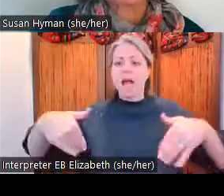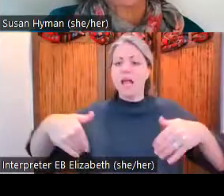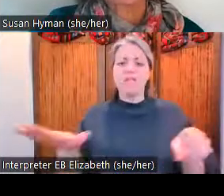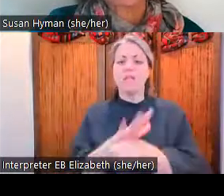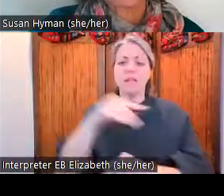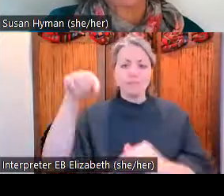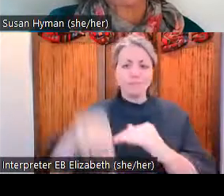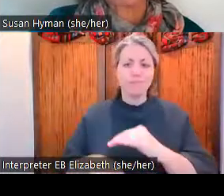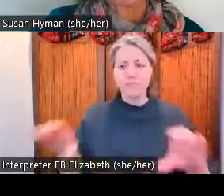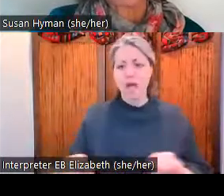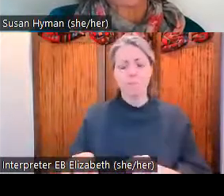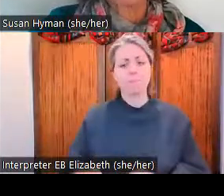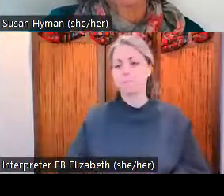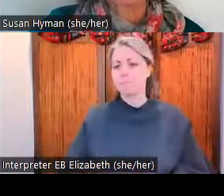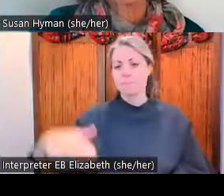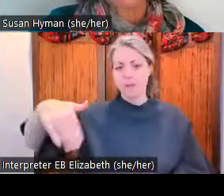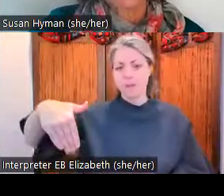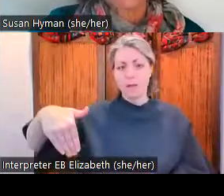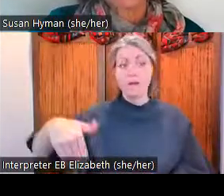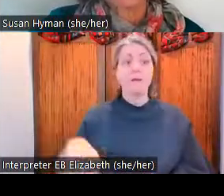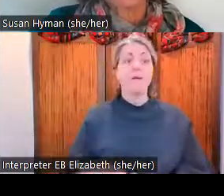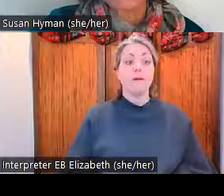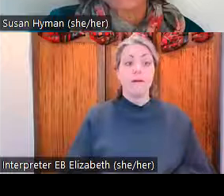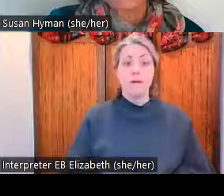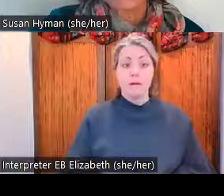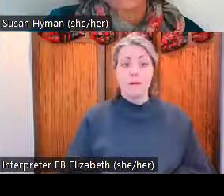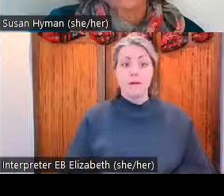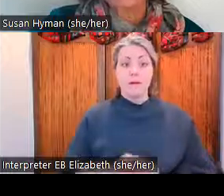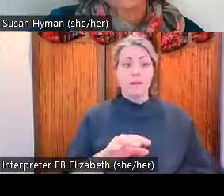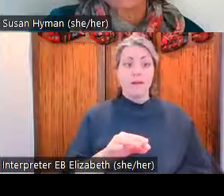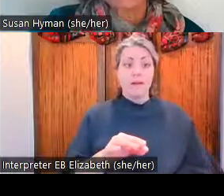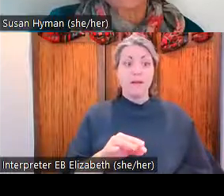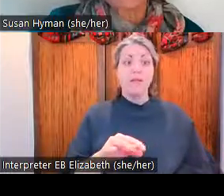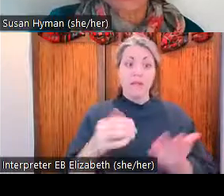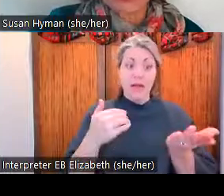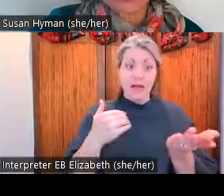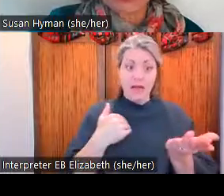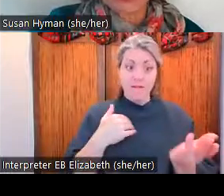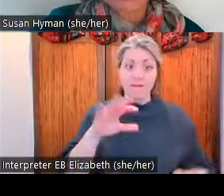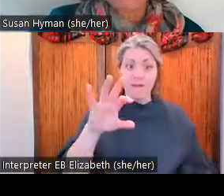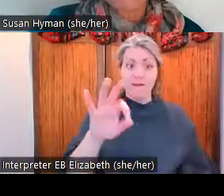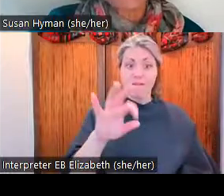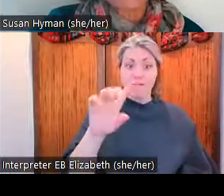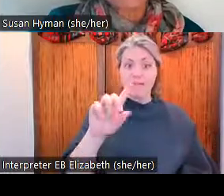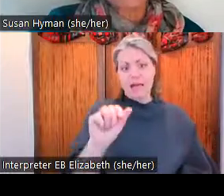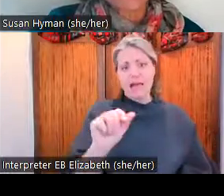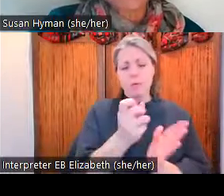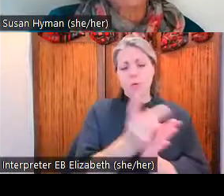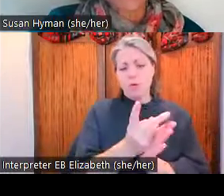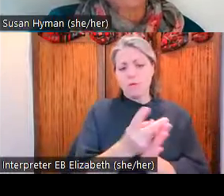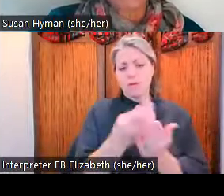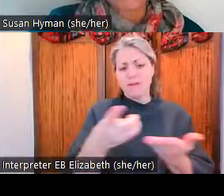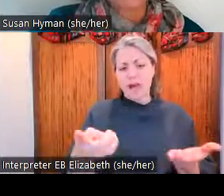there is an FDA approved device, and approved means that they can sell it because it's not harmful, but it doesn't